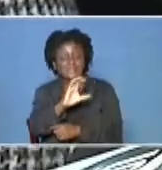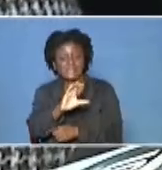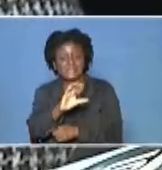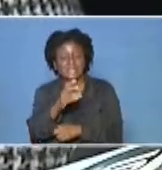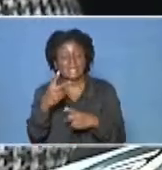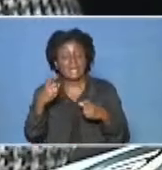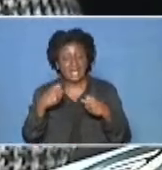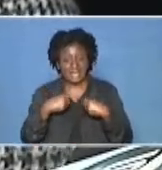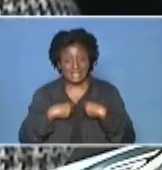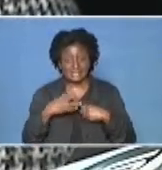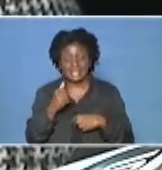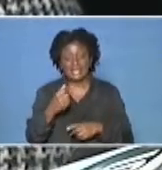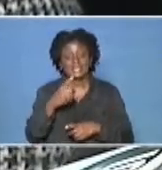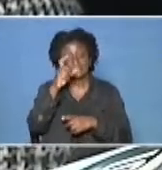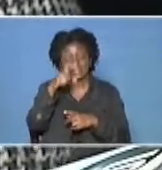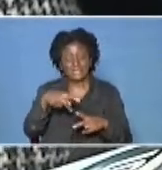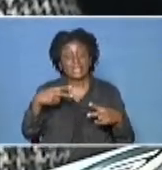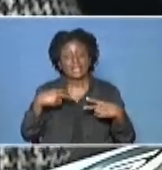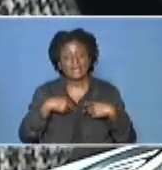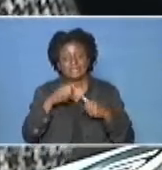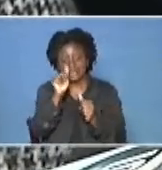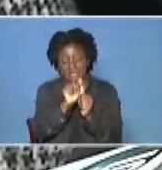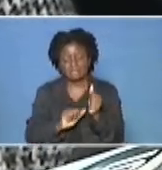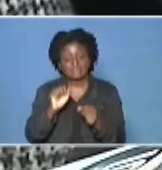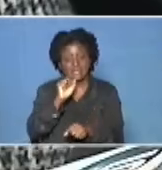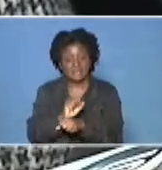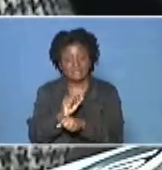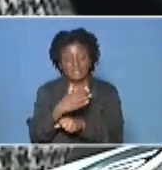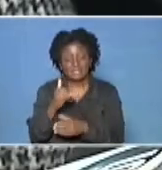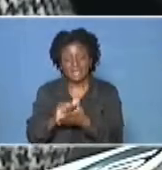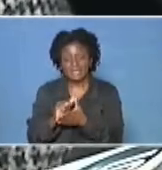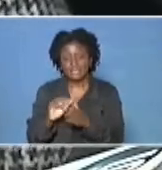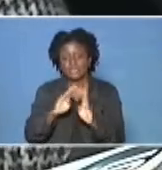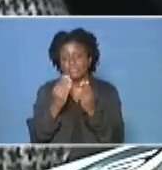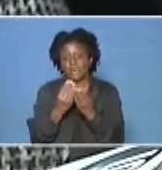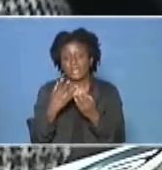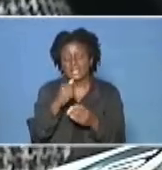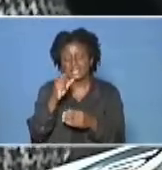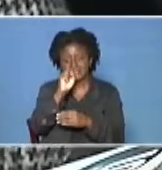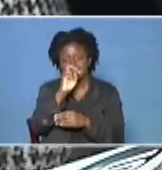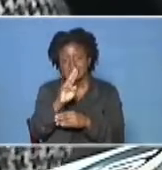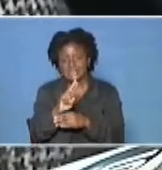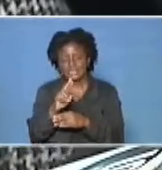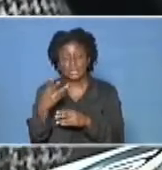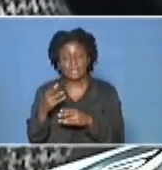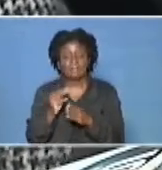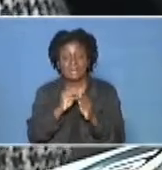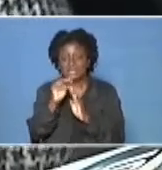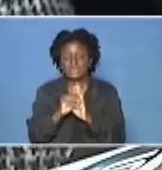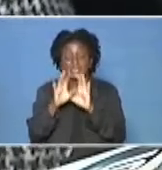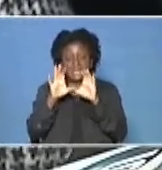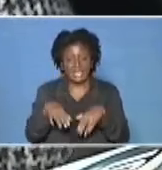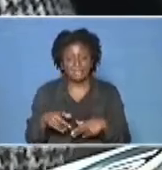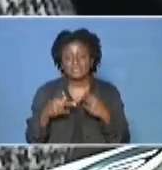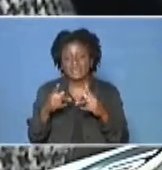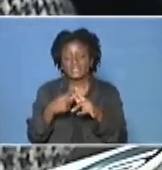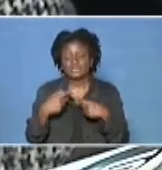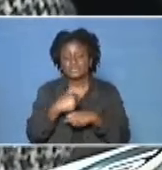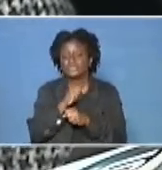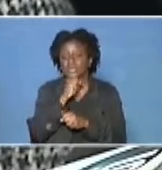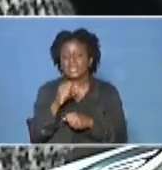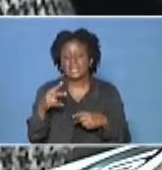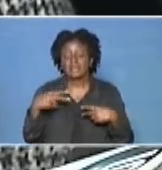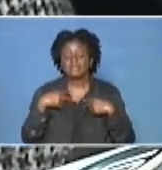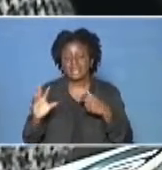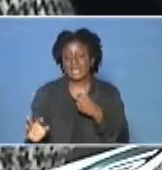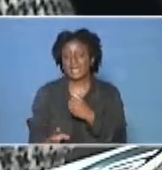deserves every effort that the board and the senior management can provide to ensure a healthy environment in which they